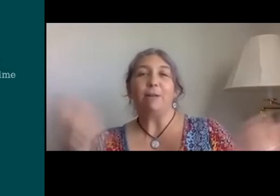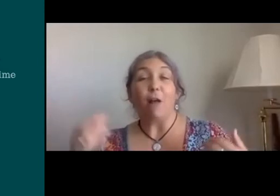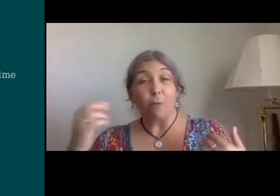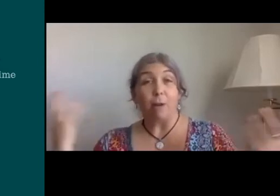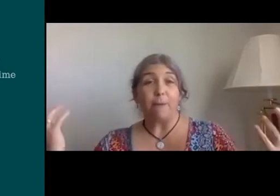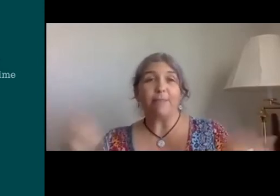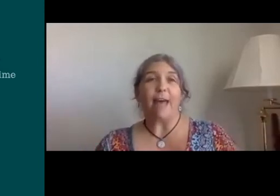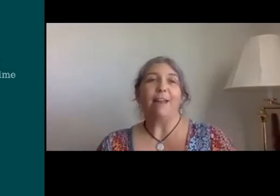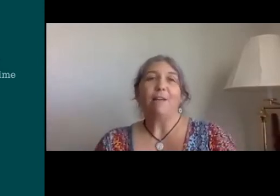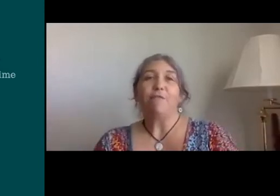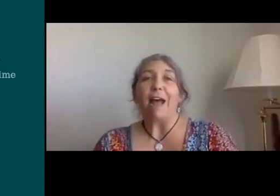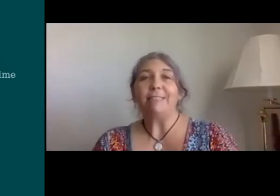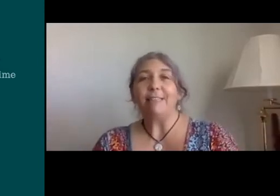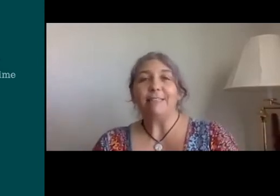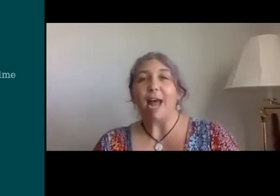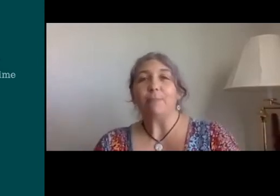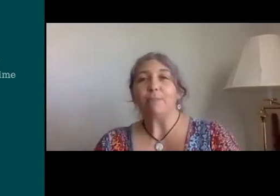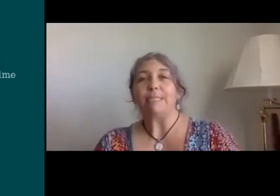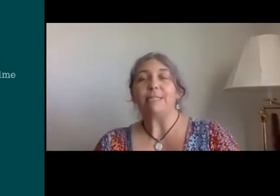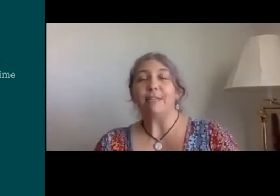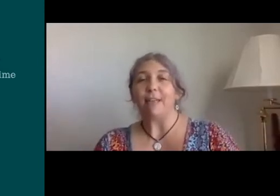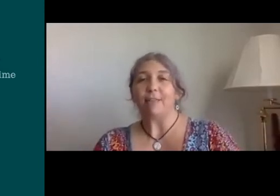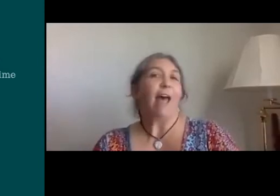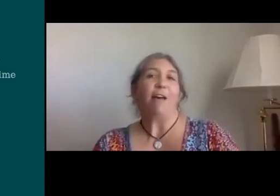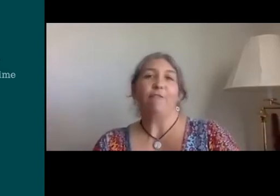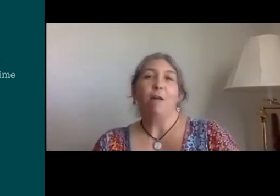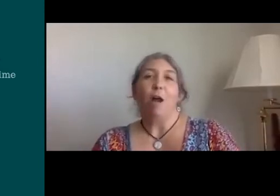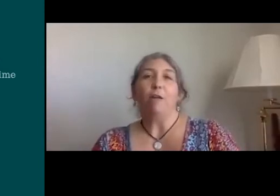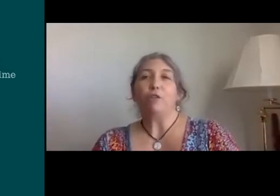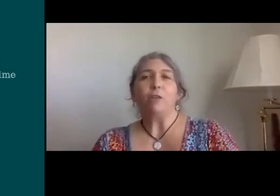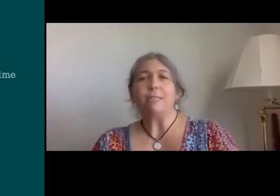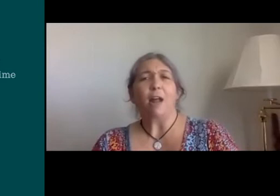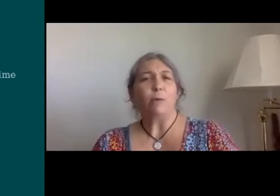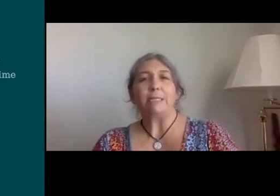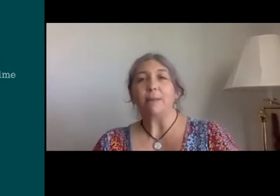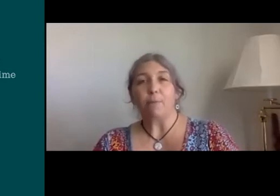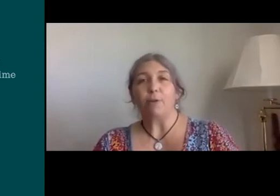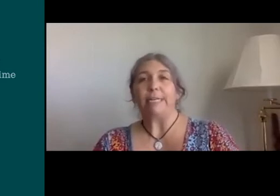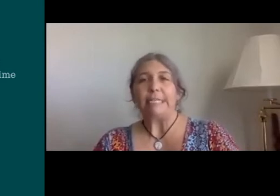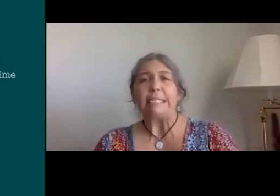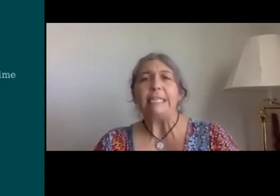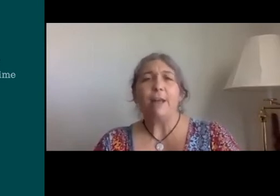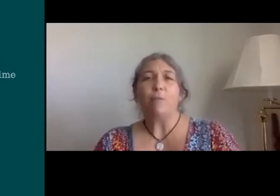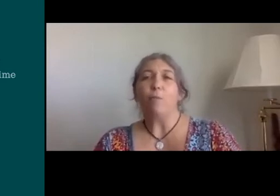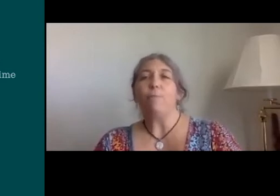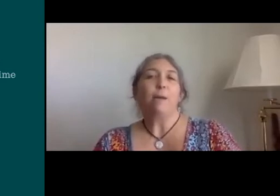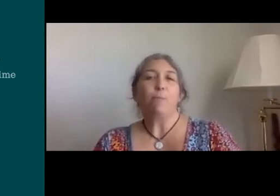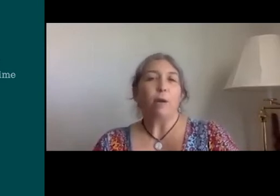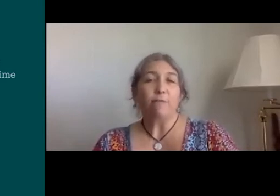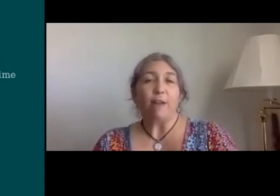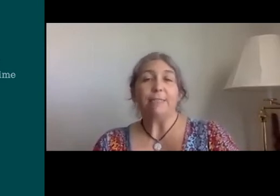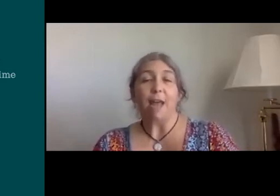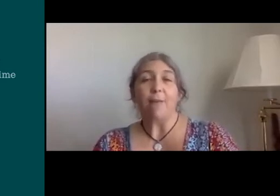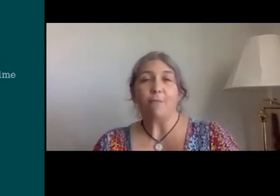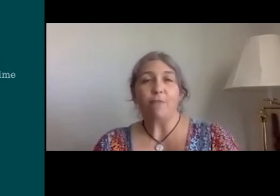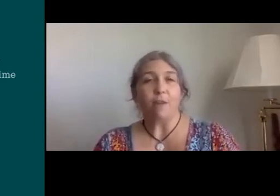I mean, following up on that, finding time to be silly and laugh. Our journey's not always simple or easy, but we make a point